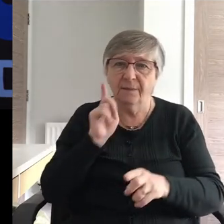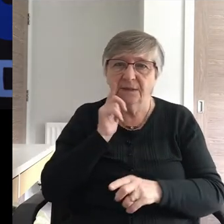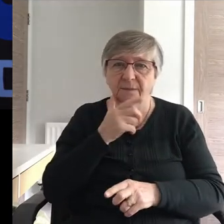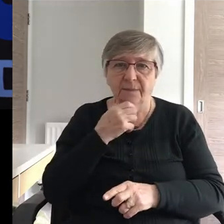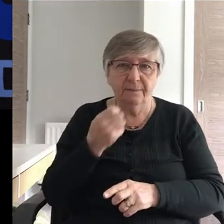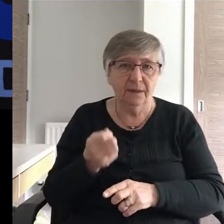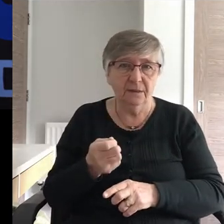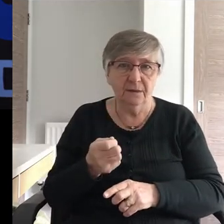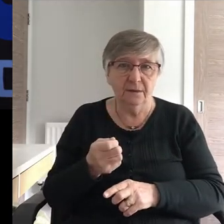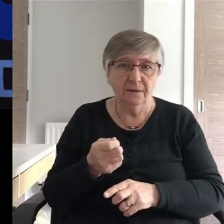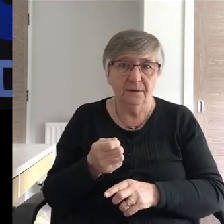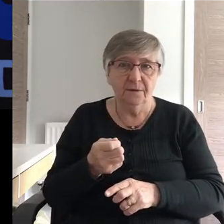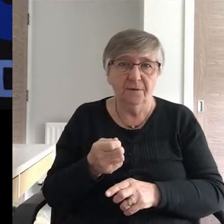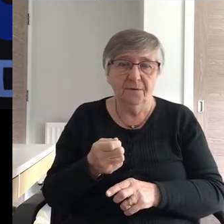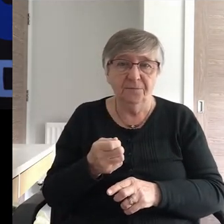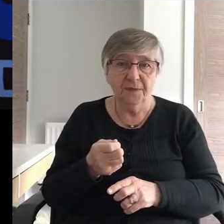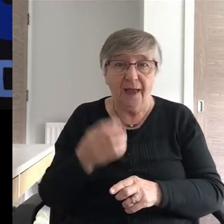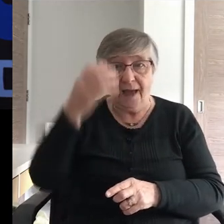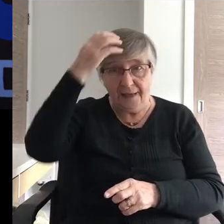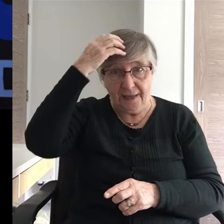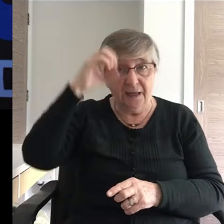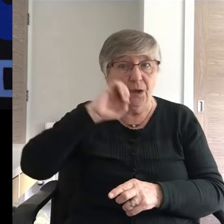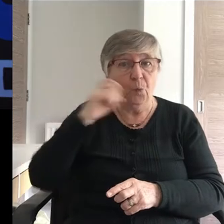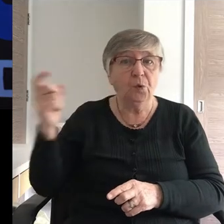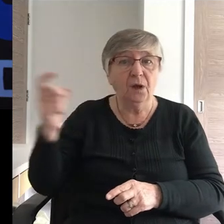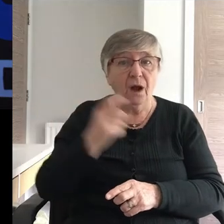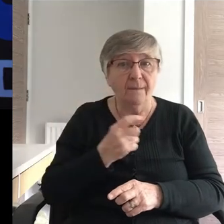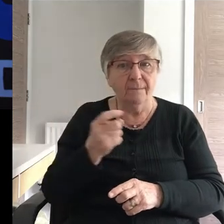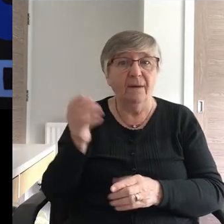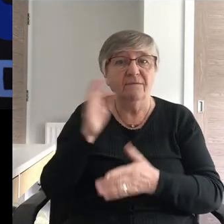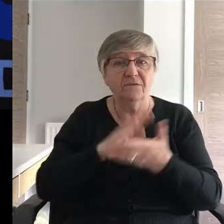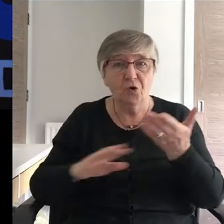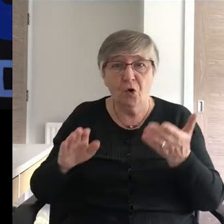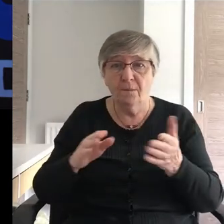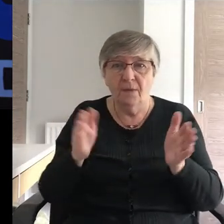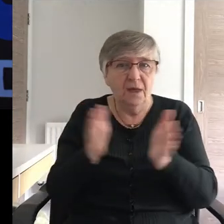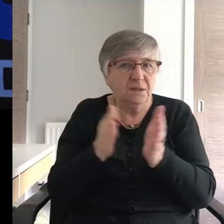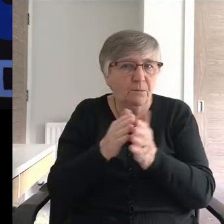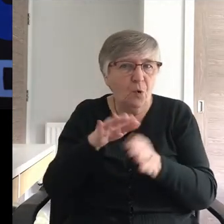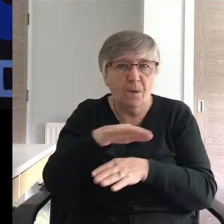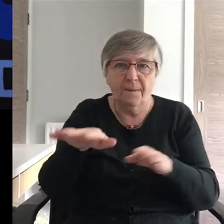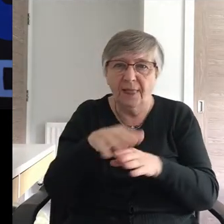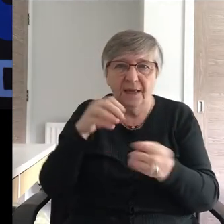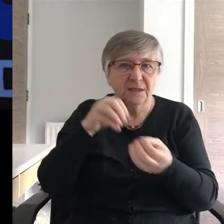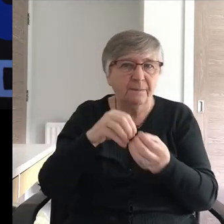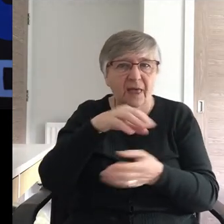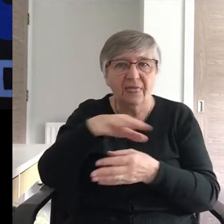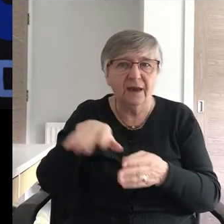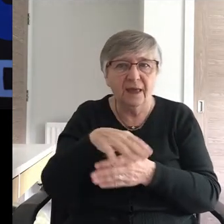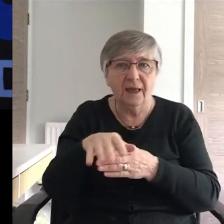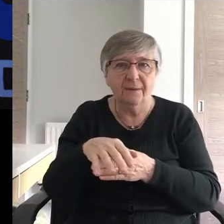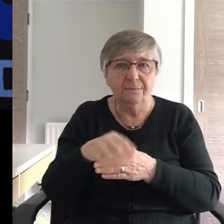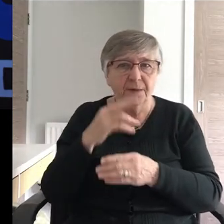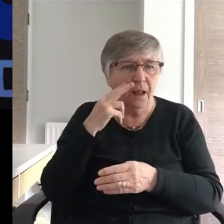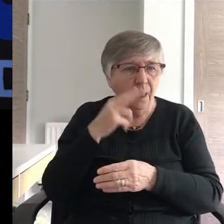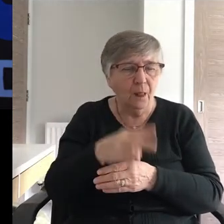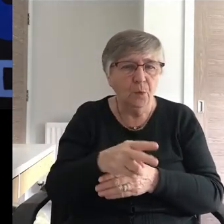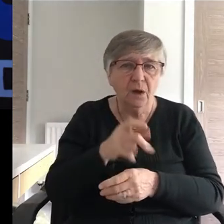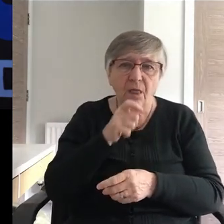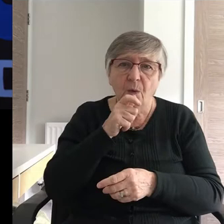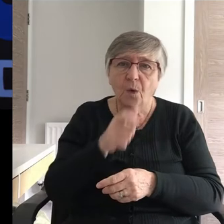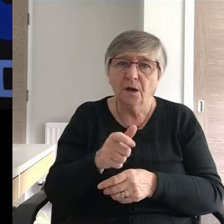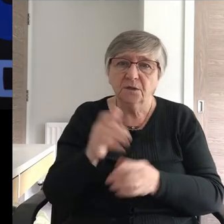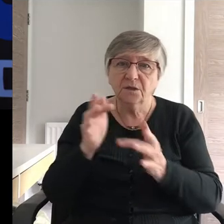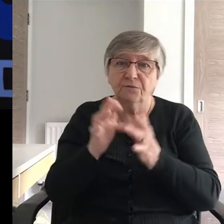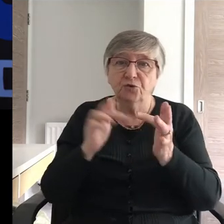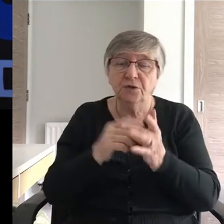an unlikely king would come from insignificant Bethlehem. Look at the words of Jesus